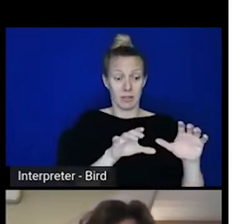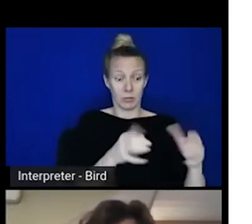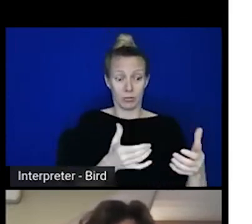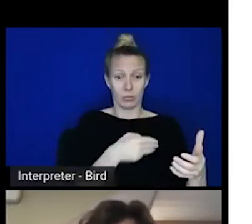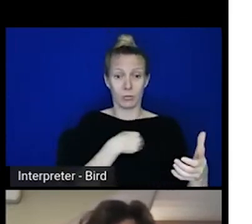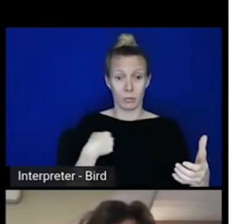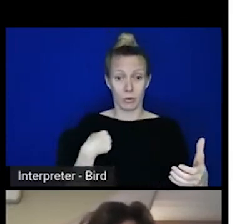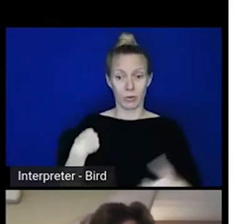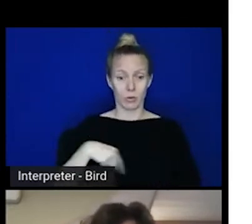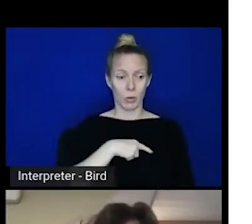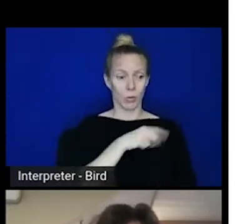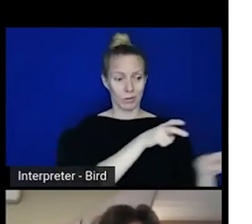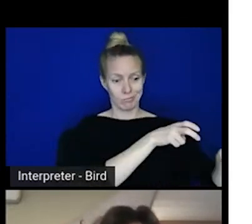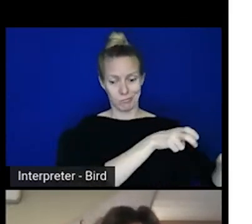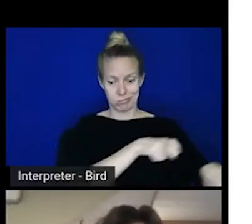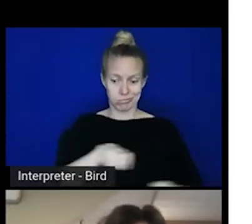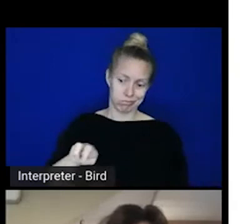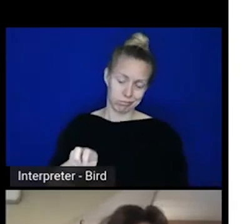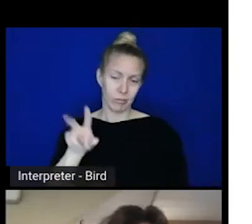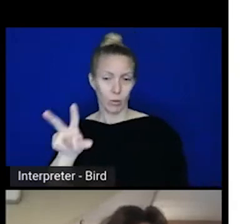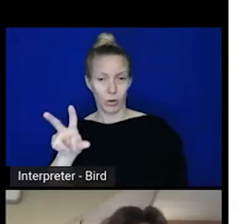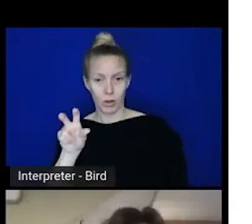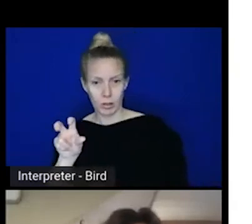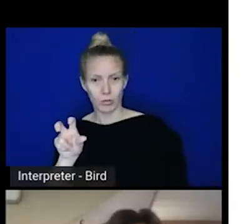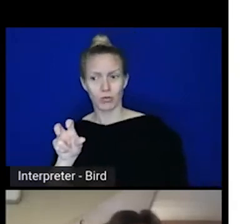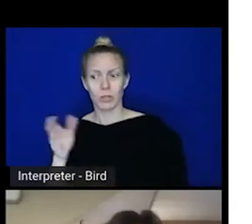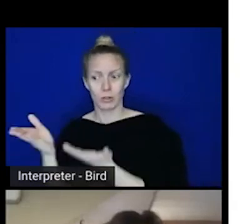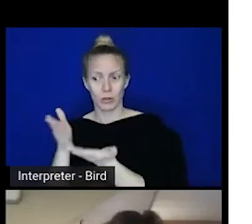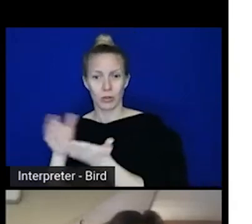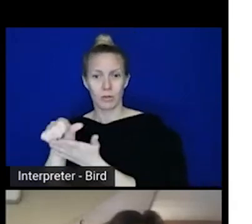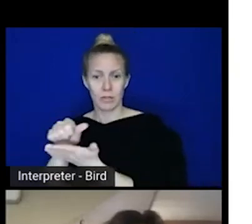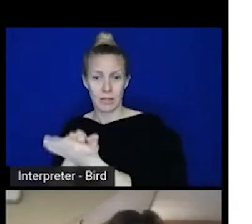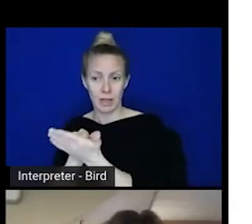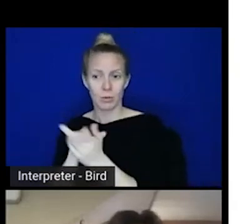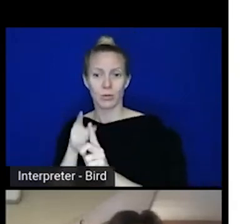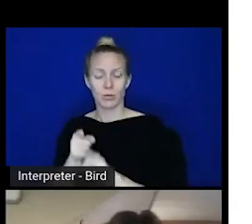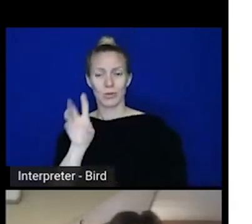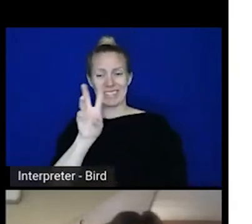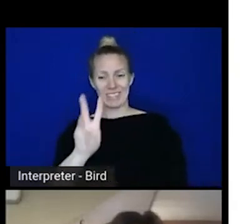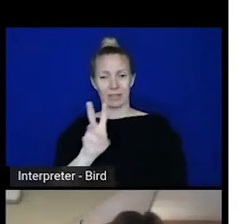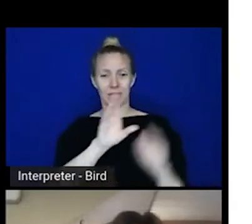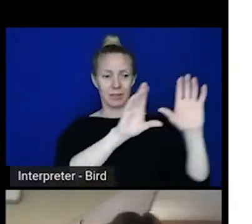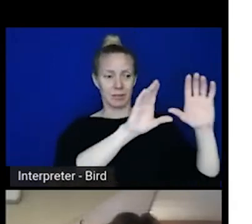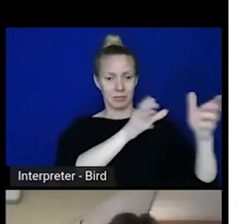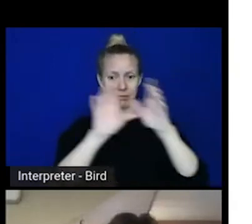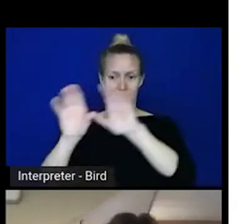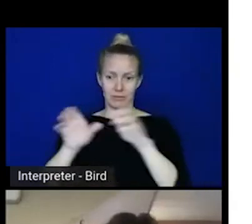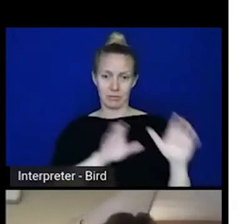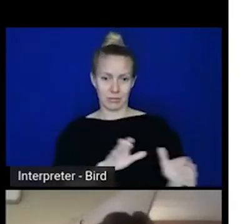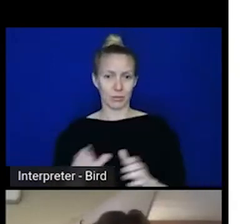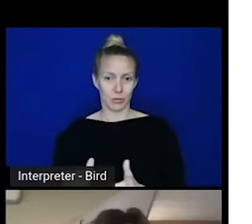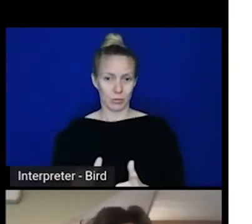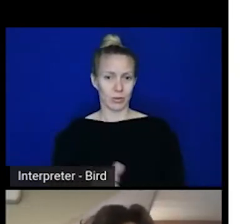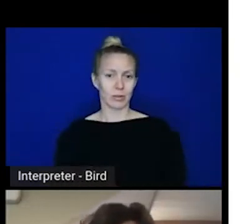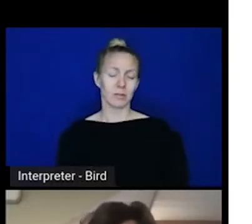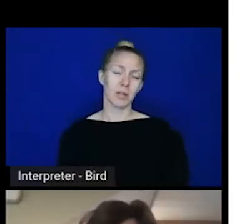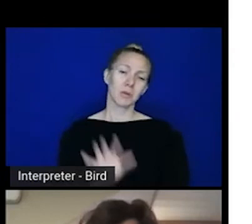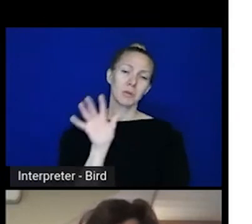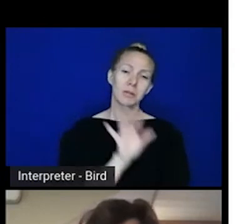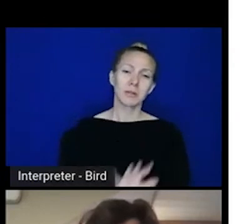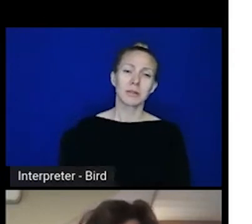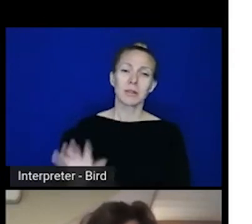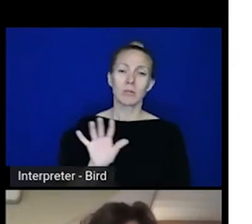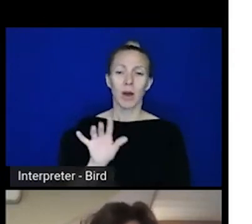accounts to 6 groups across all of those IM member use cases. Comes out to about 1,800